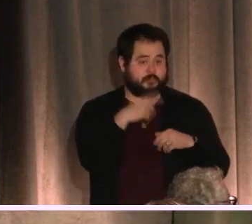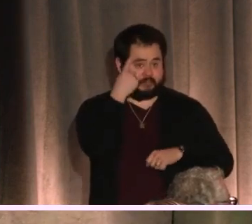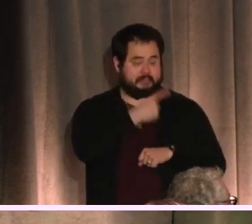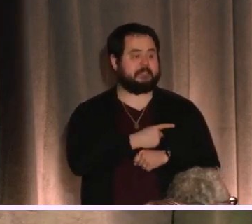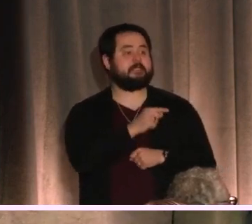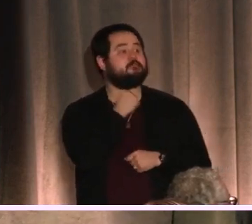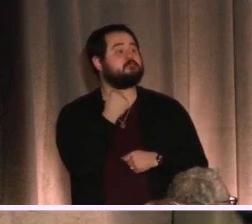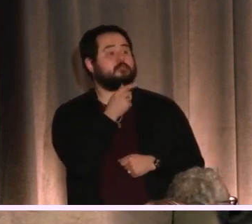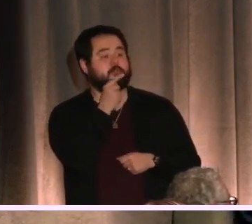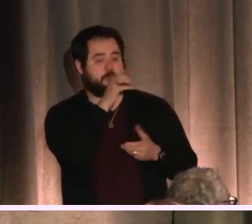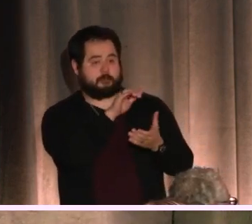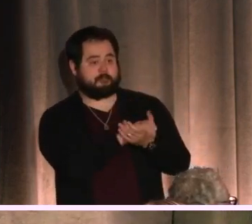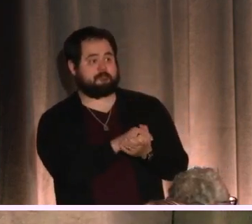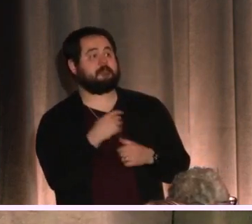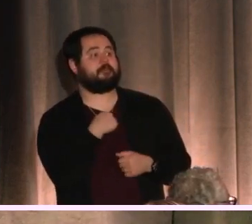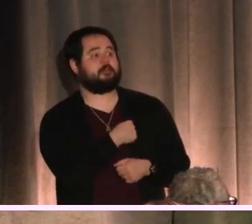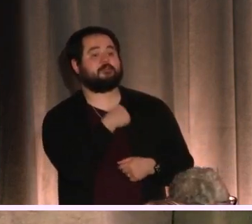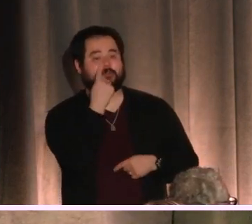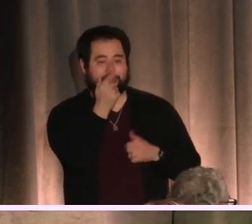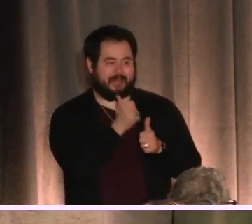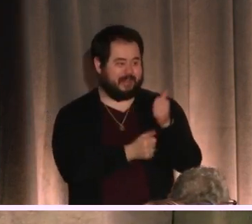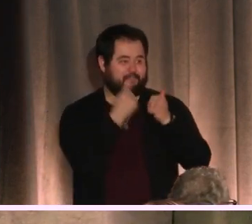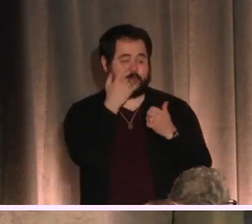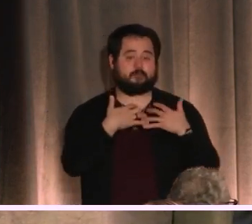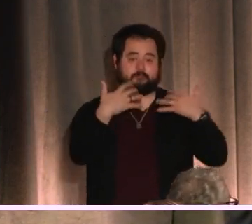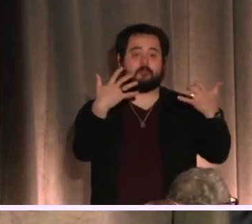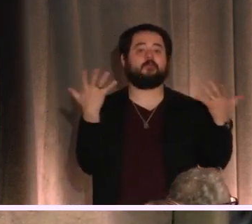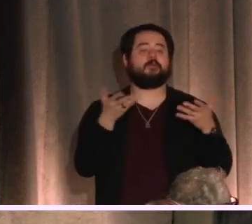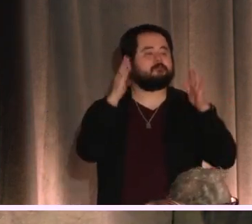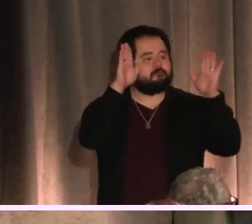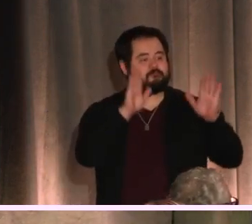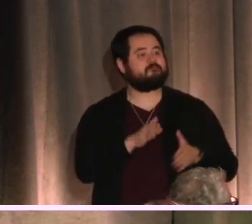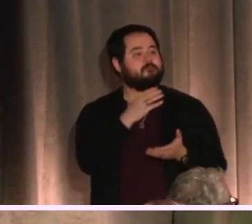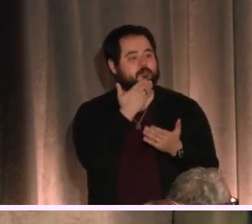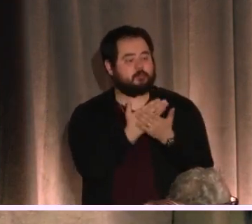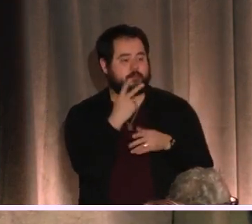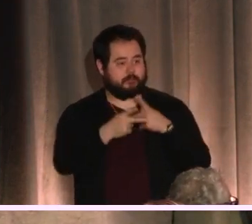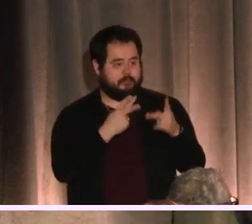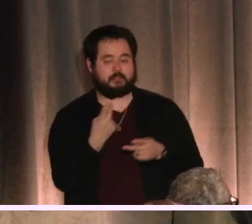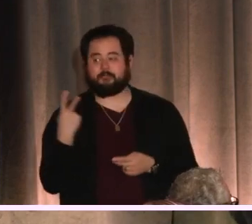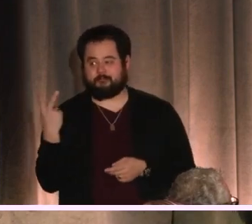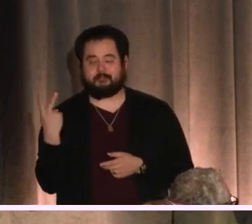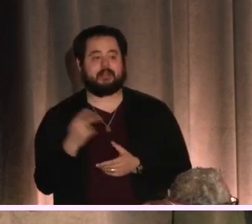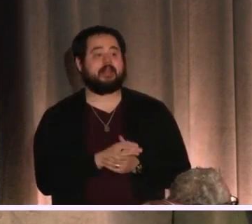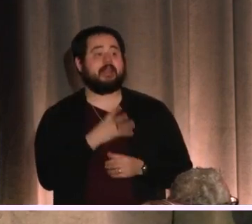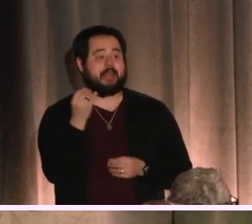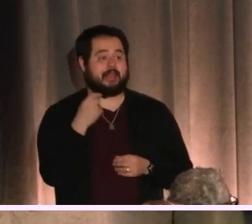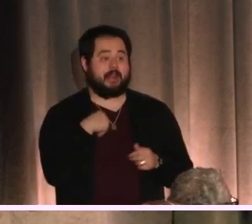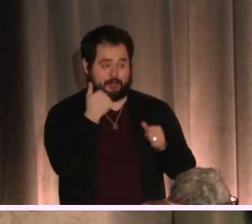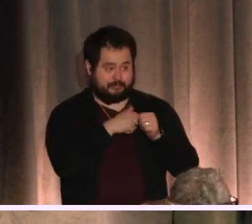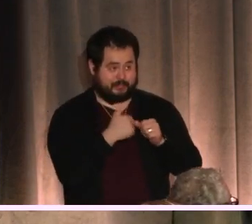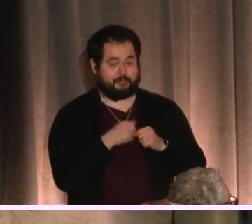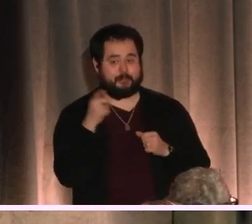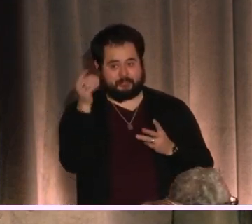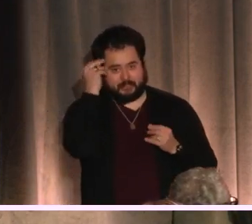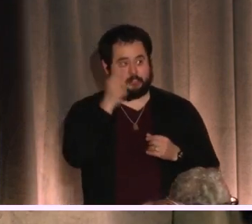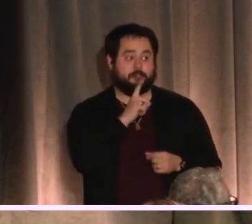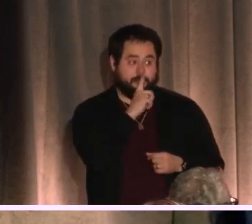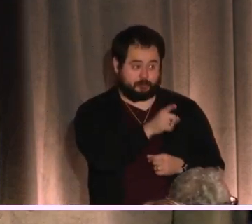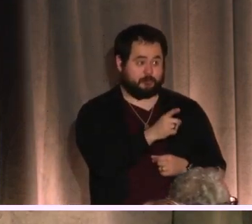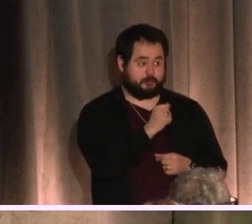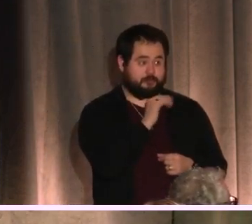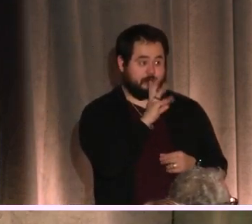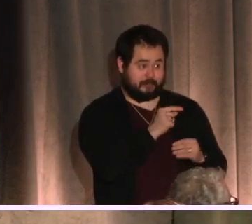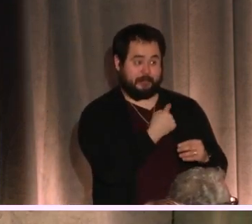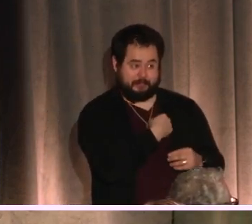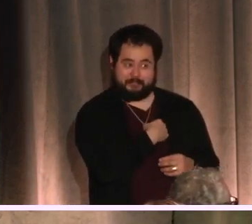us told everybody in the congregation what good people we are. And I remember thinking to myself, is he sure that he's talking about me and not